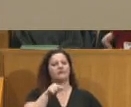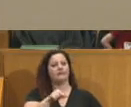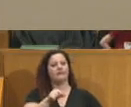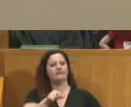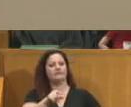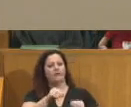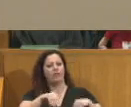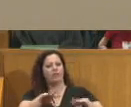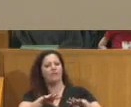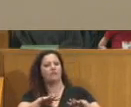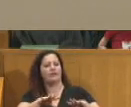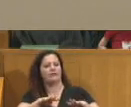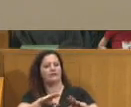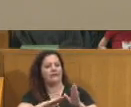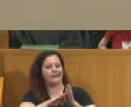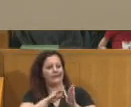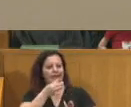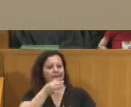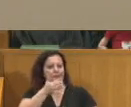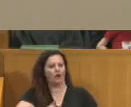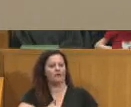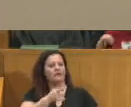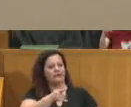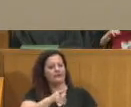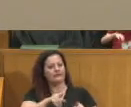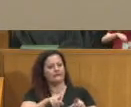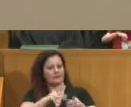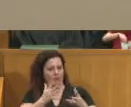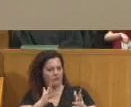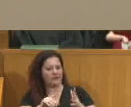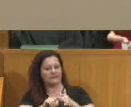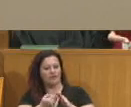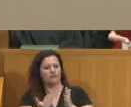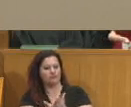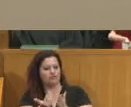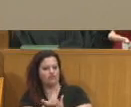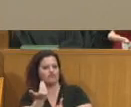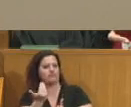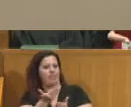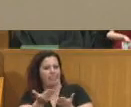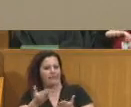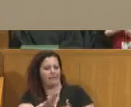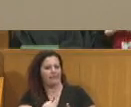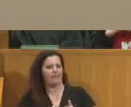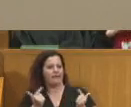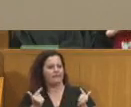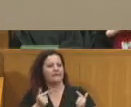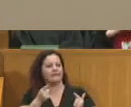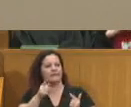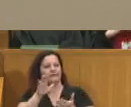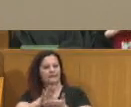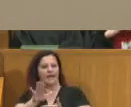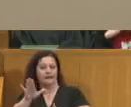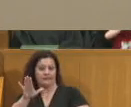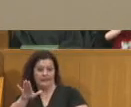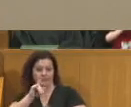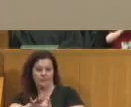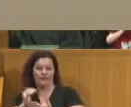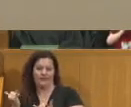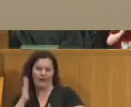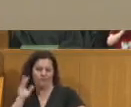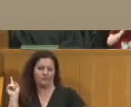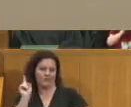members. You know, when you serve with someone for a while, you develop a relationship. It may not always be easy. It